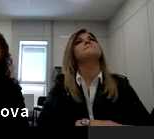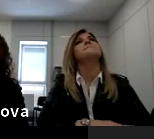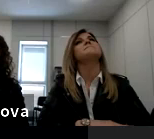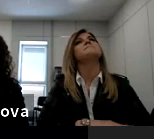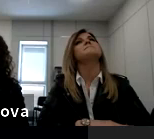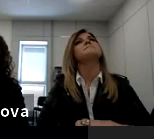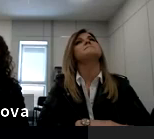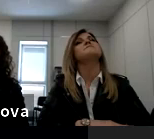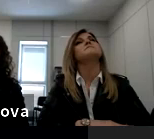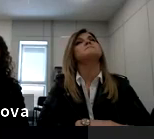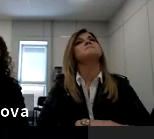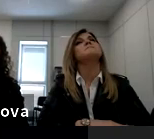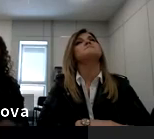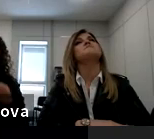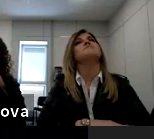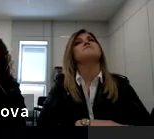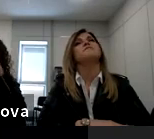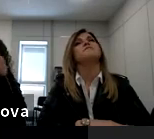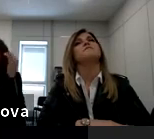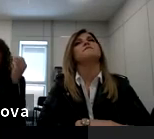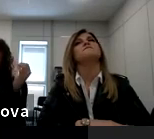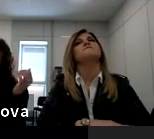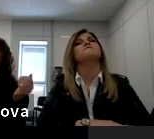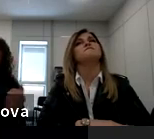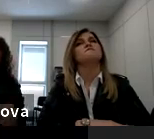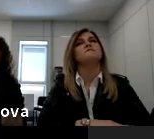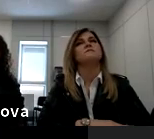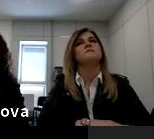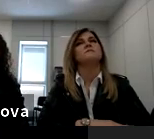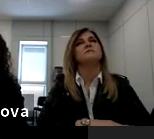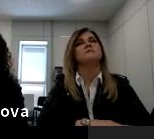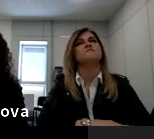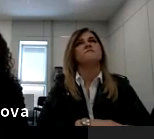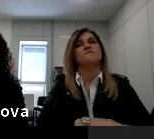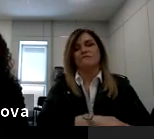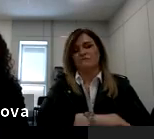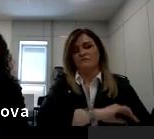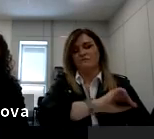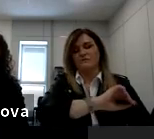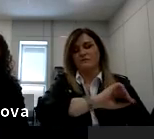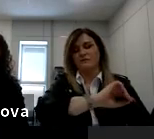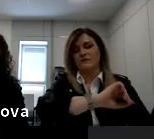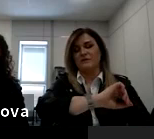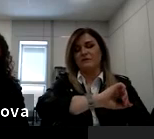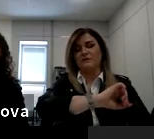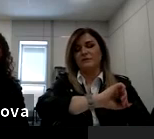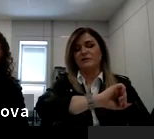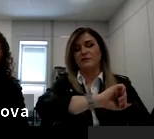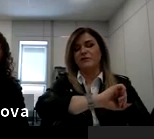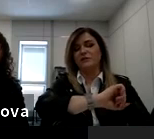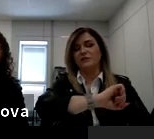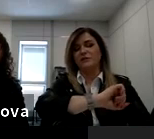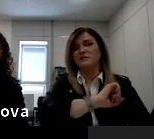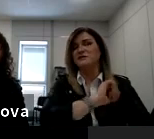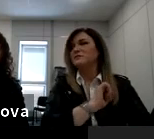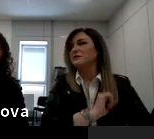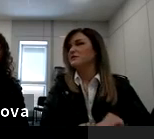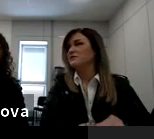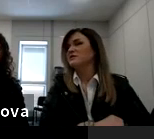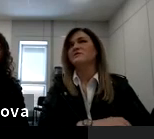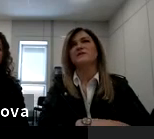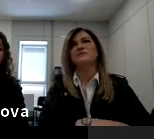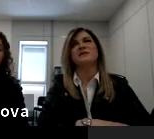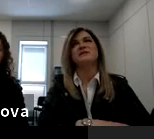It's a sport palace. You see, we have to just underline the shape of the building. We need to go a little faster